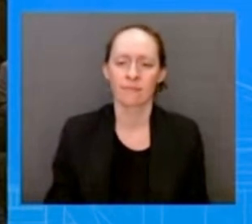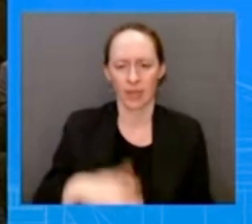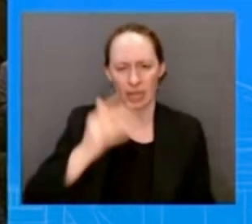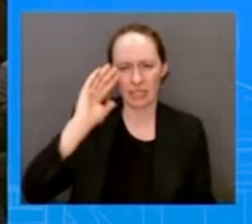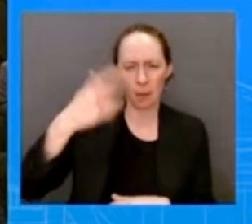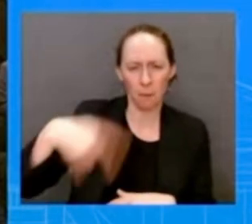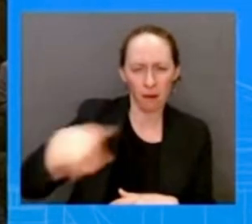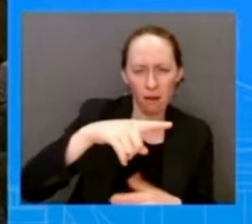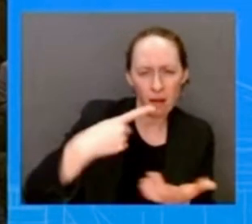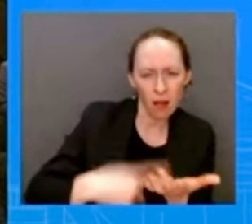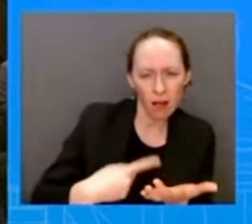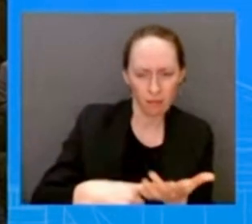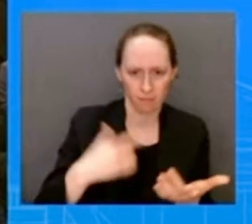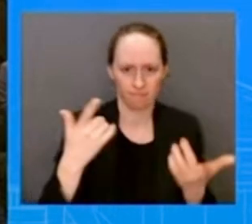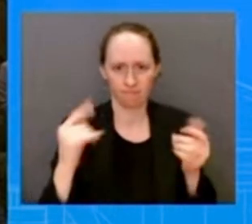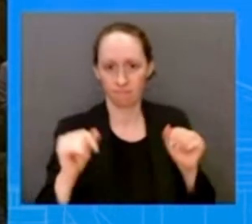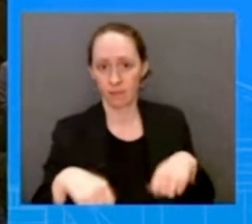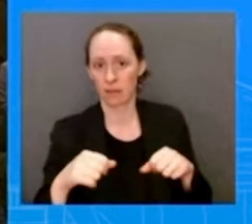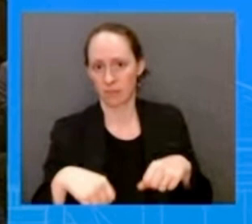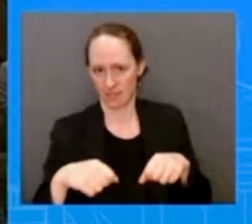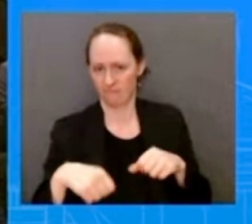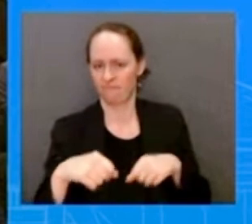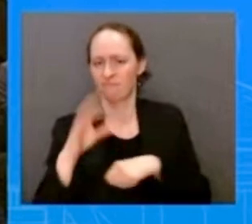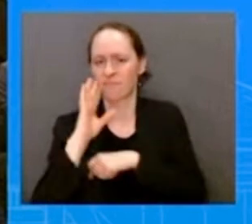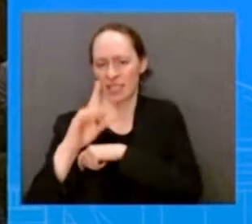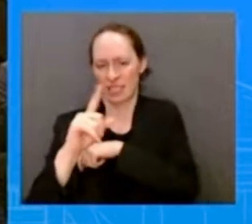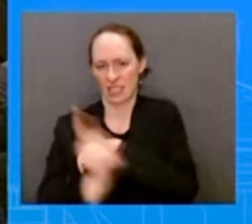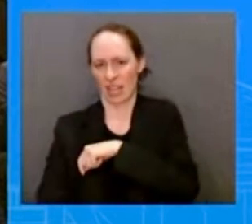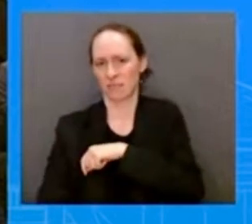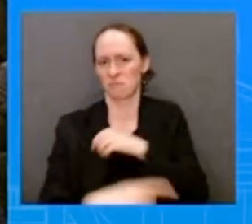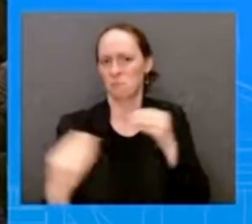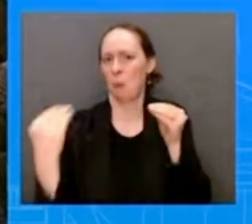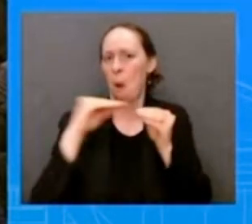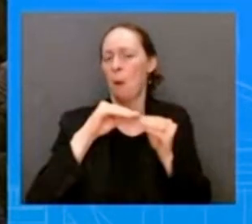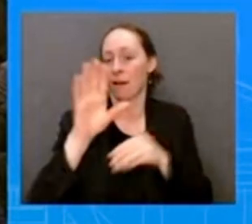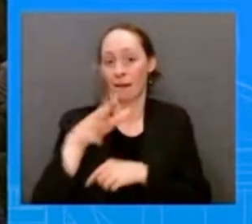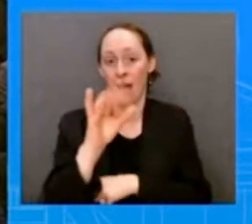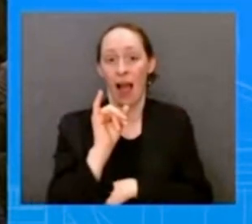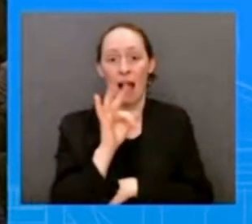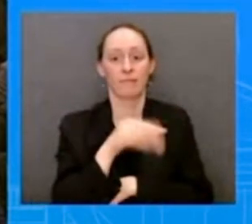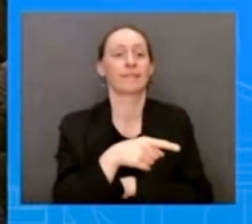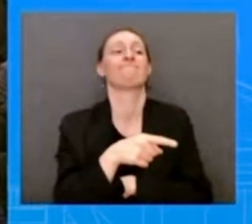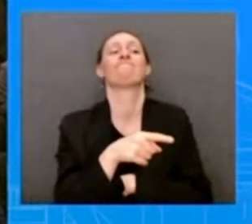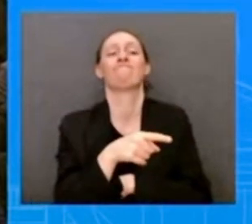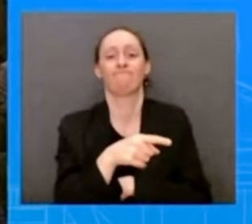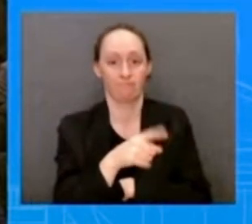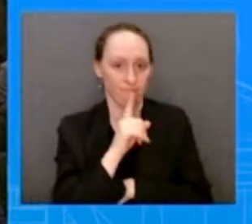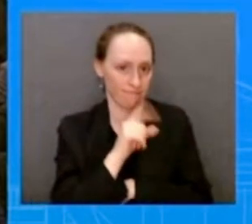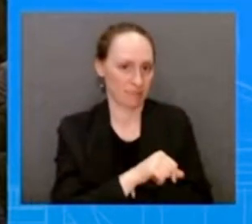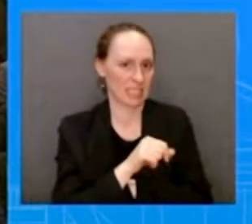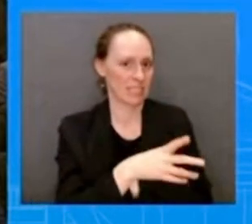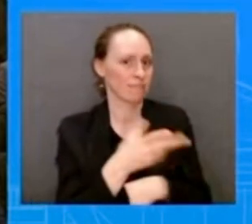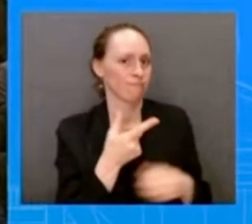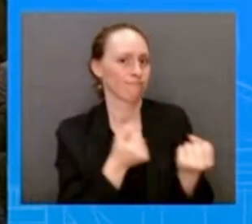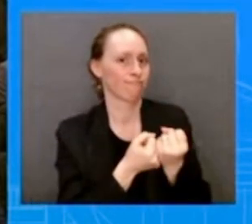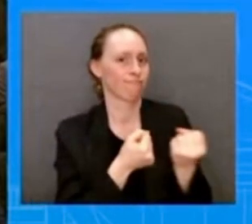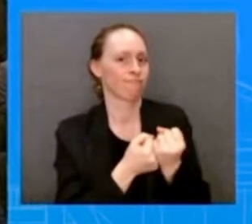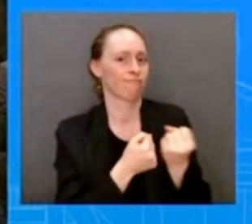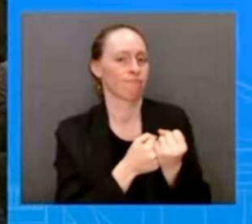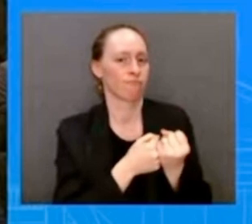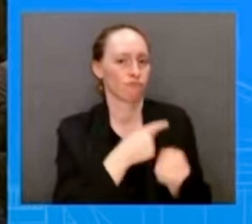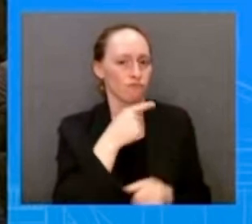Russia. And Germany comes to mind, given their very close, you know, business relationship with China. So do you expect that to be